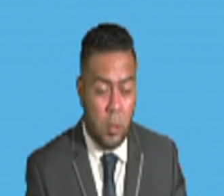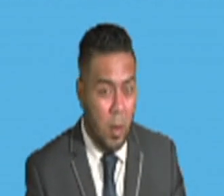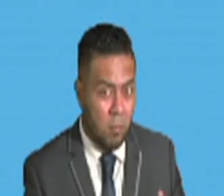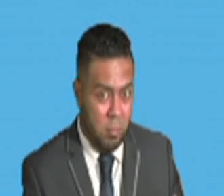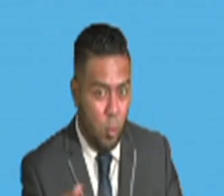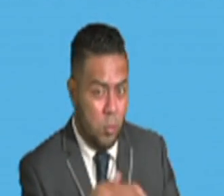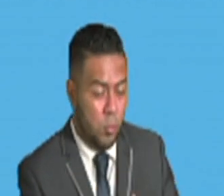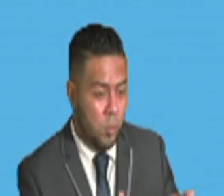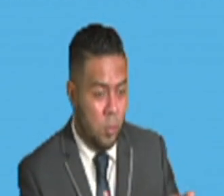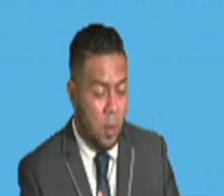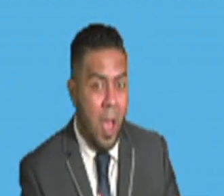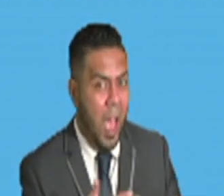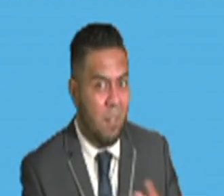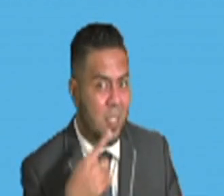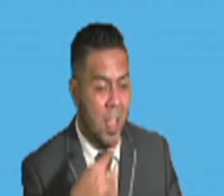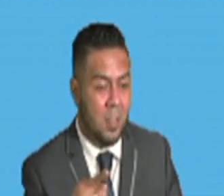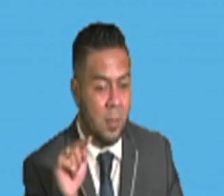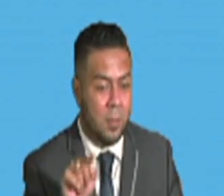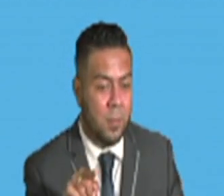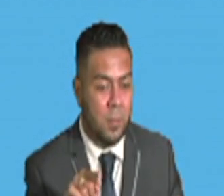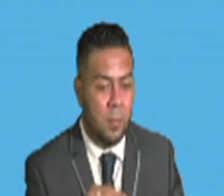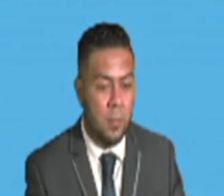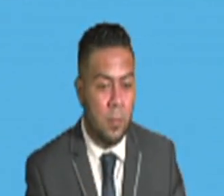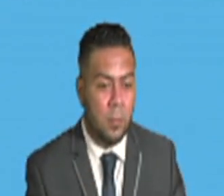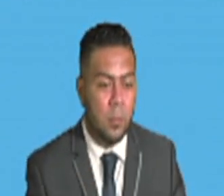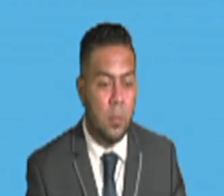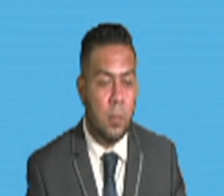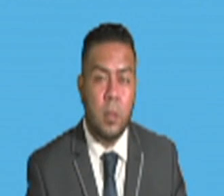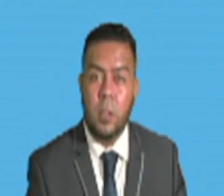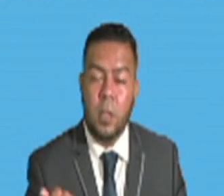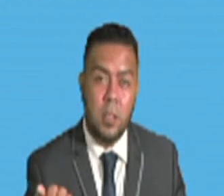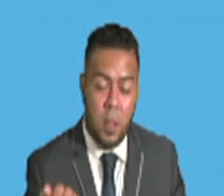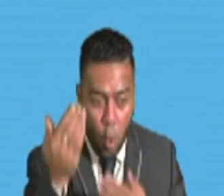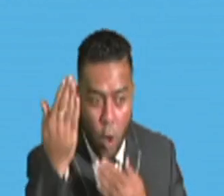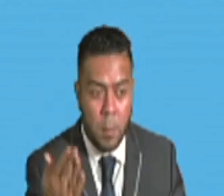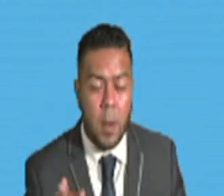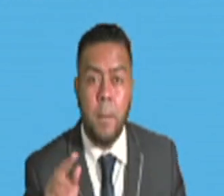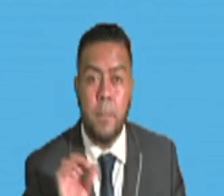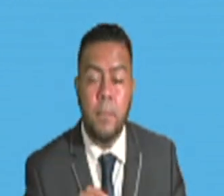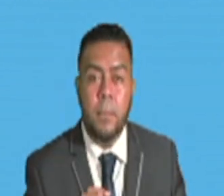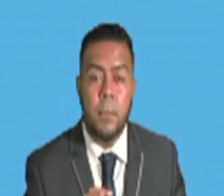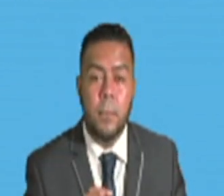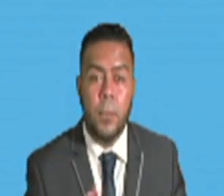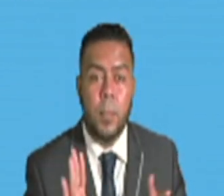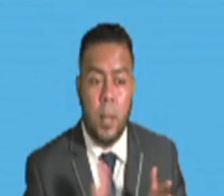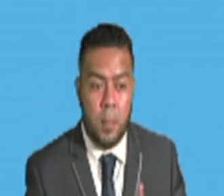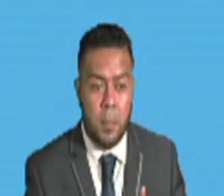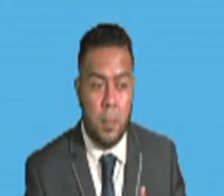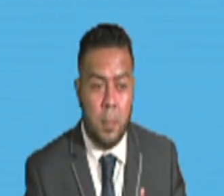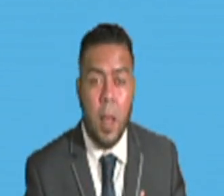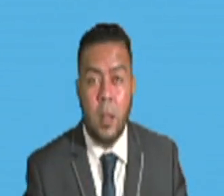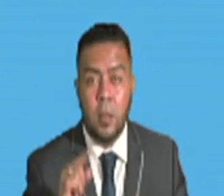as I highlighted in the introduction, and indeed is encapsulated by the Honourable Prime Minister, the reason why I brought this